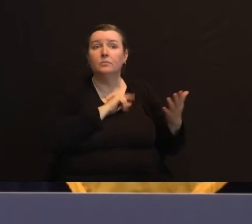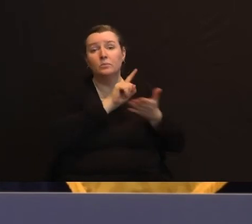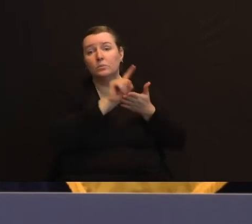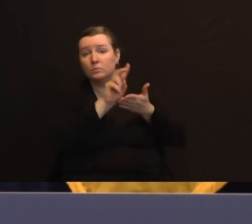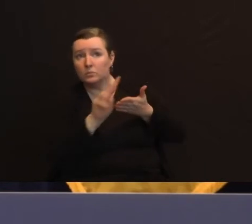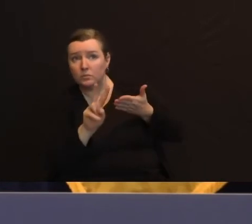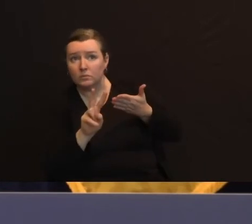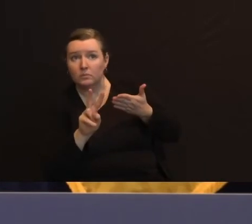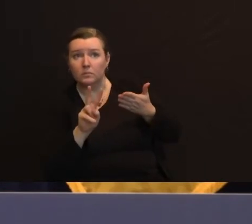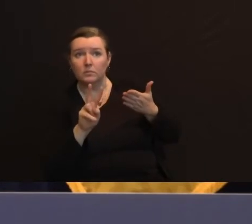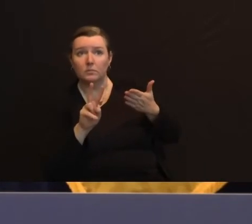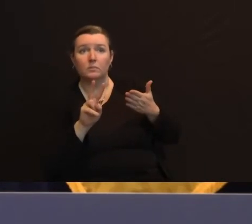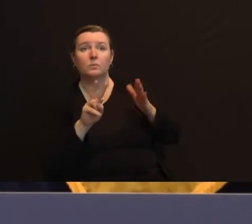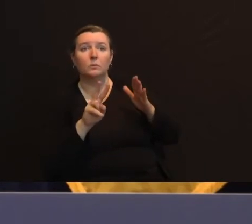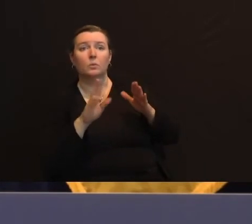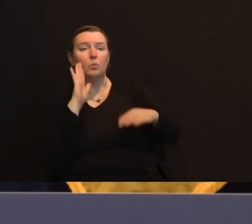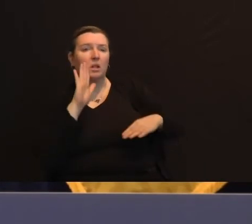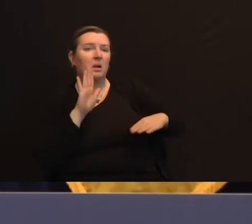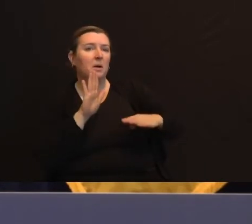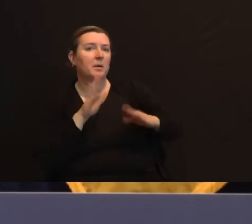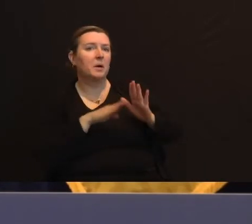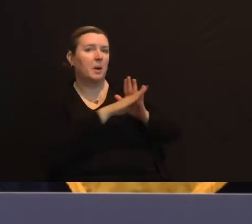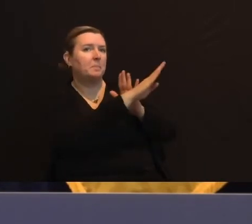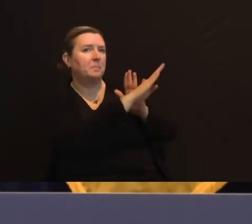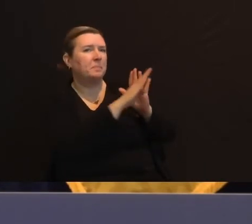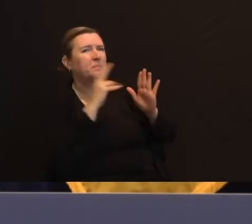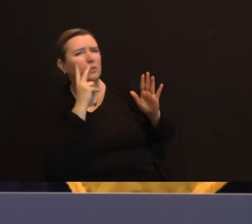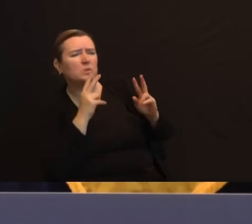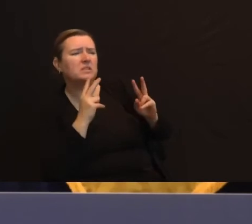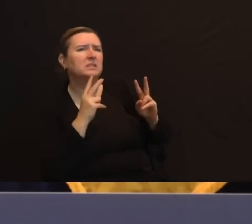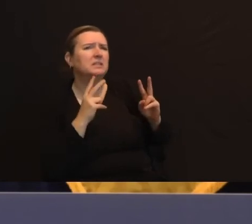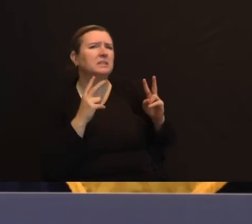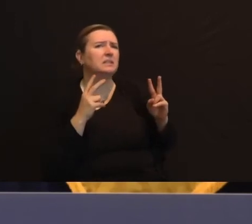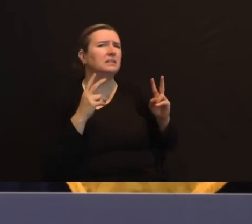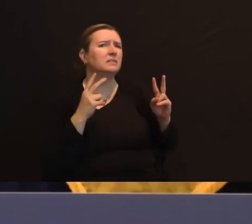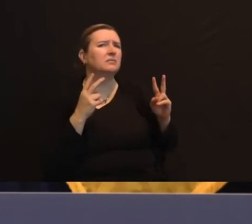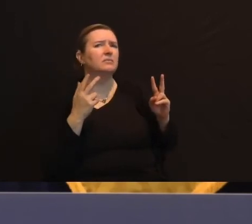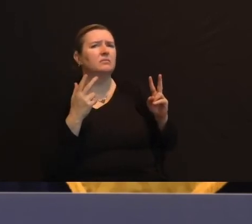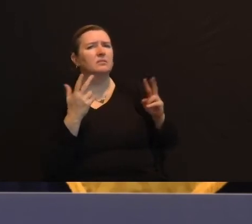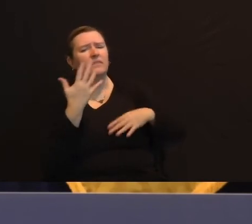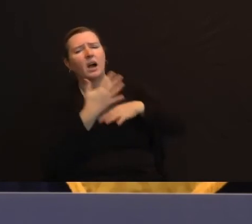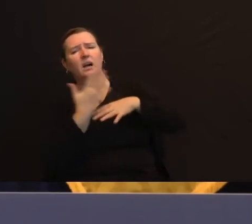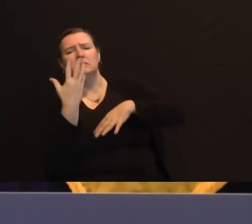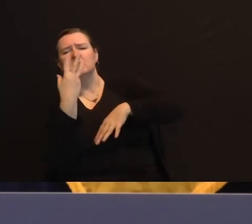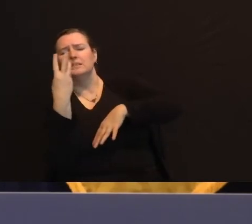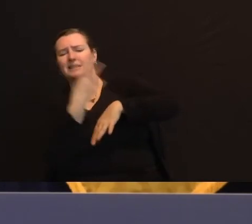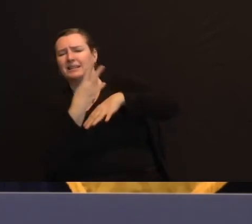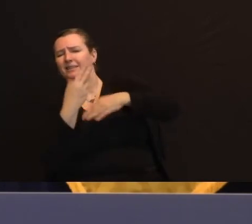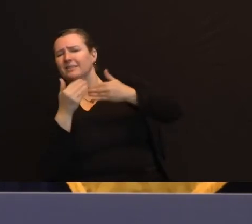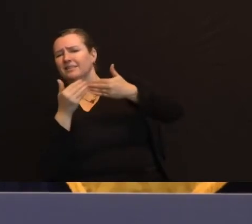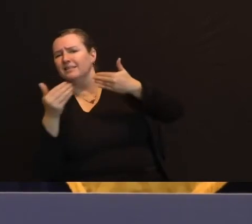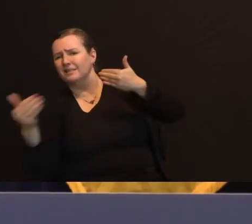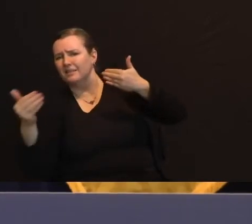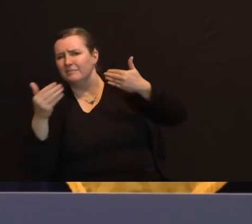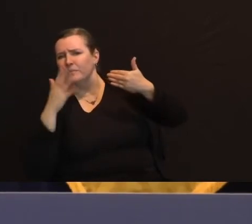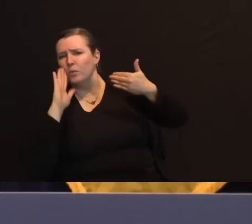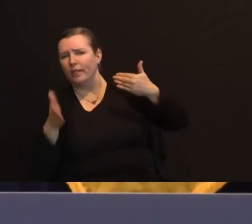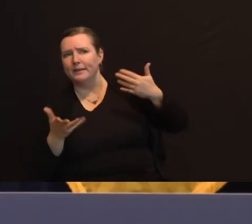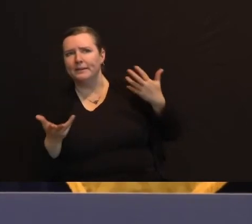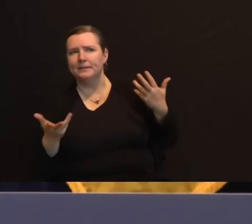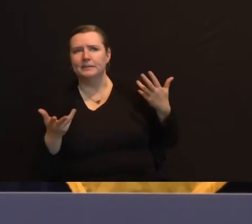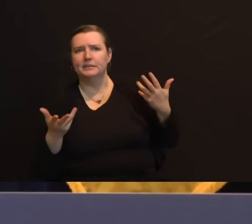begin to see sometime over the next 5 to 7 days, I would think, just doing the math. That will be of